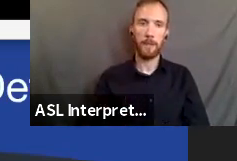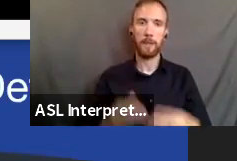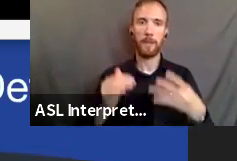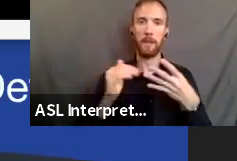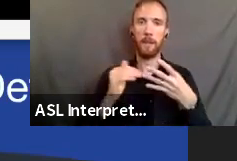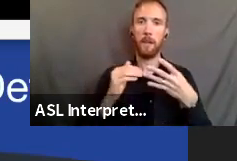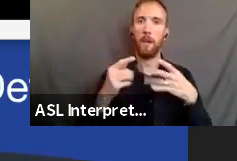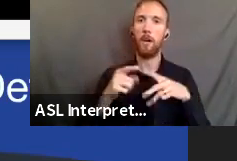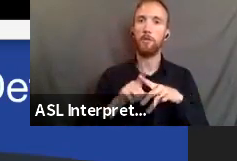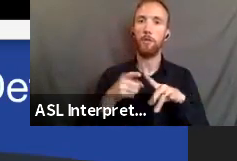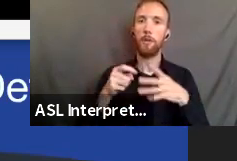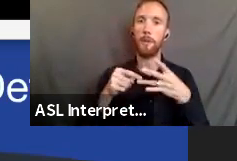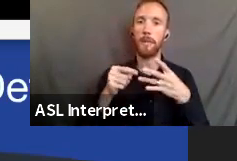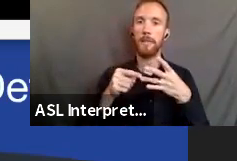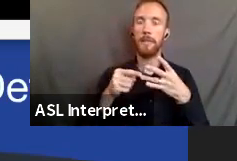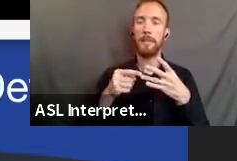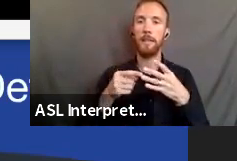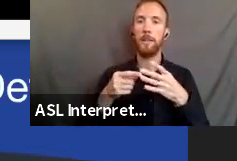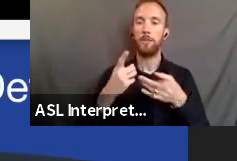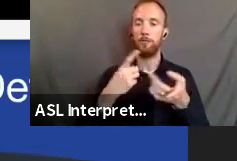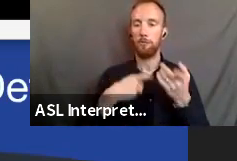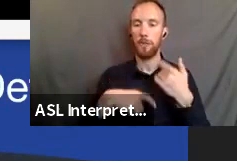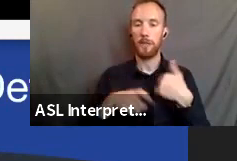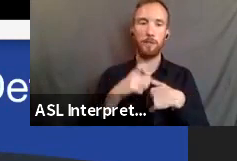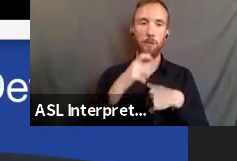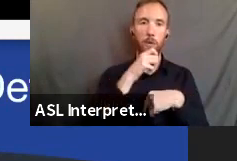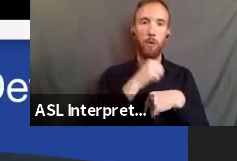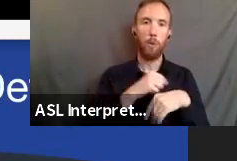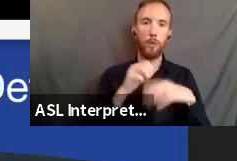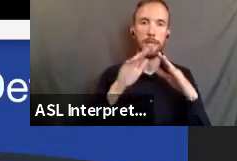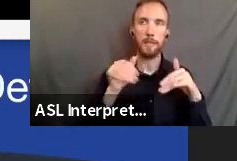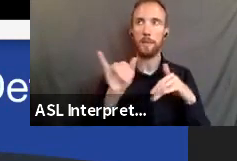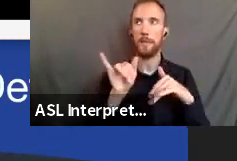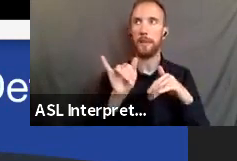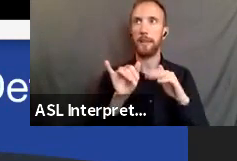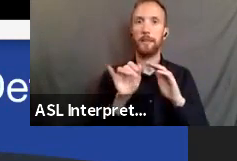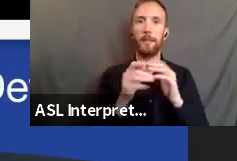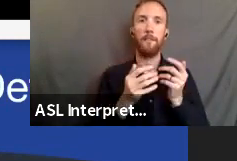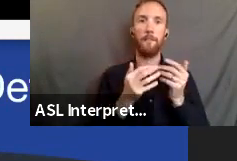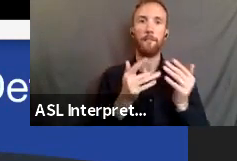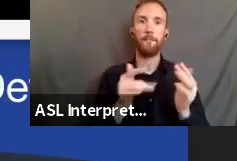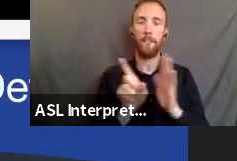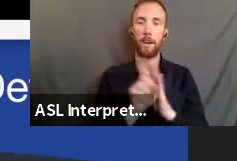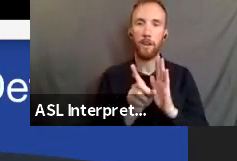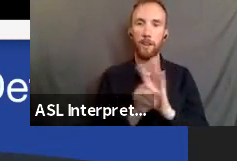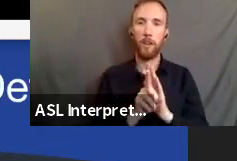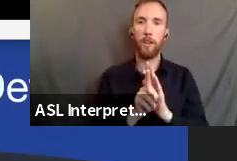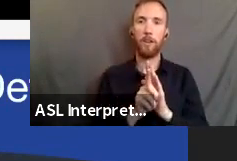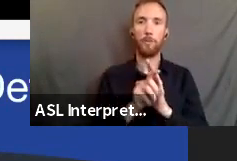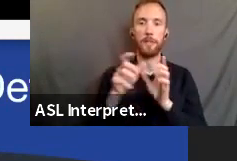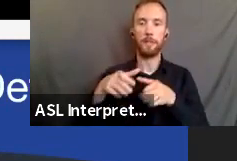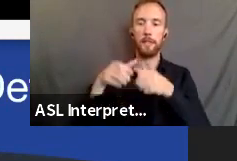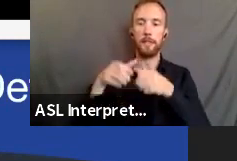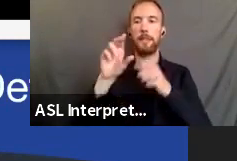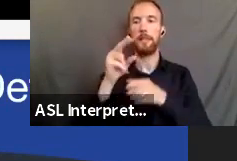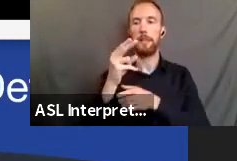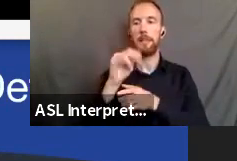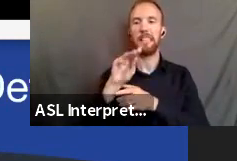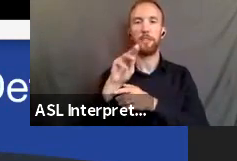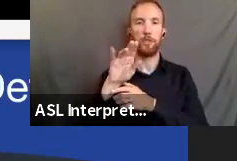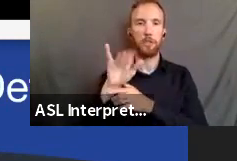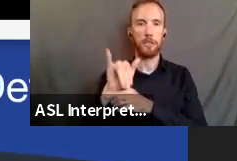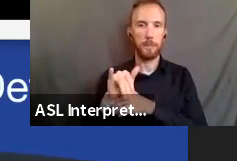programs to repair and replace obsolete critical building systems like fire alarm systems chimney stack stabilizations critical masonry